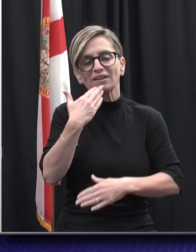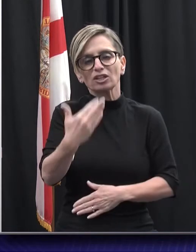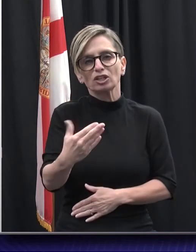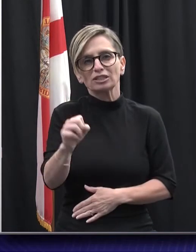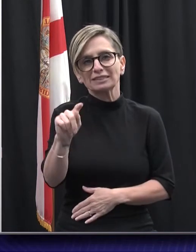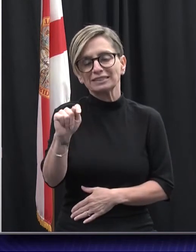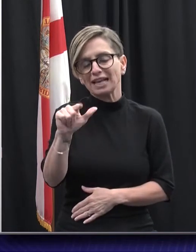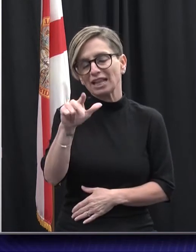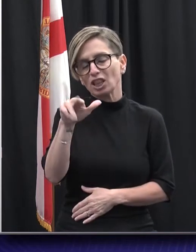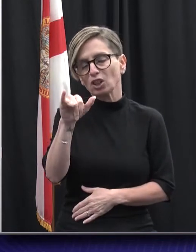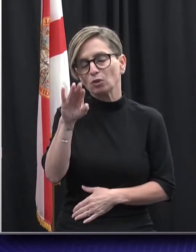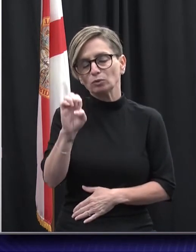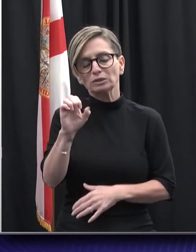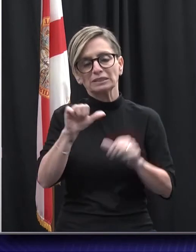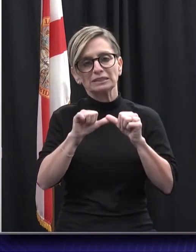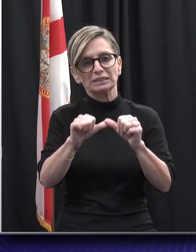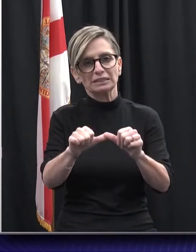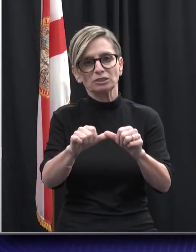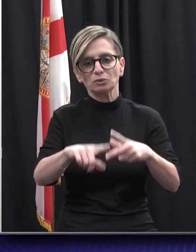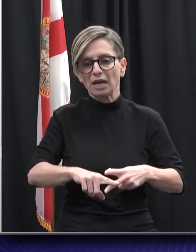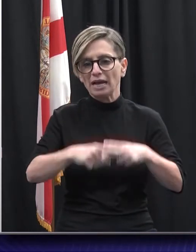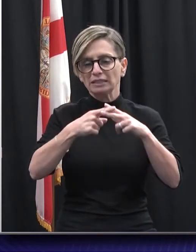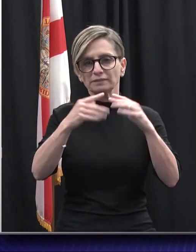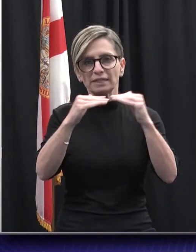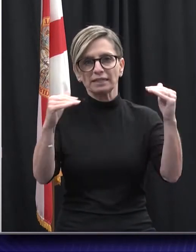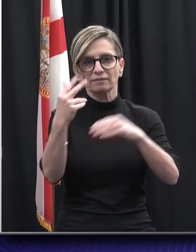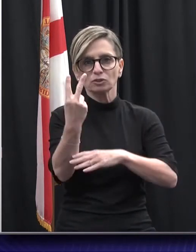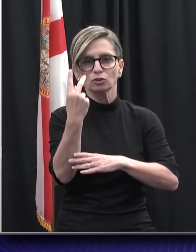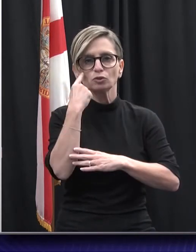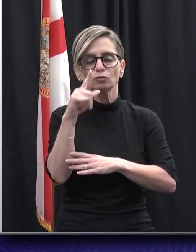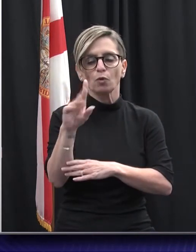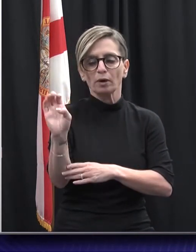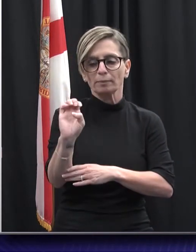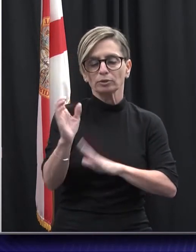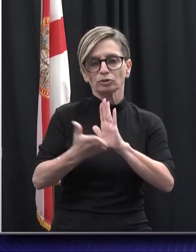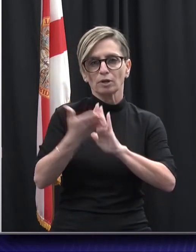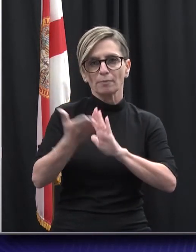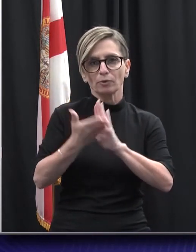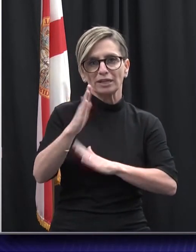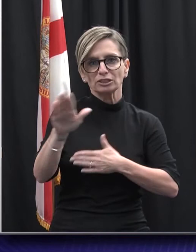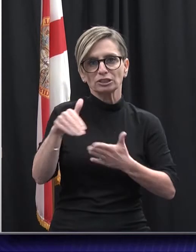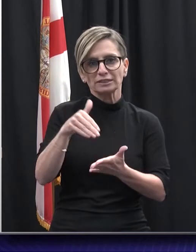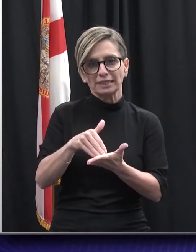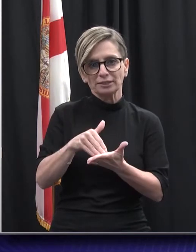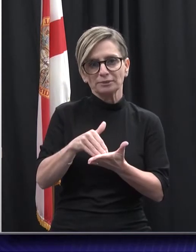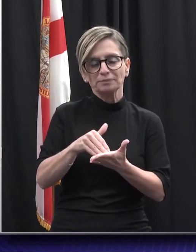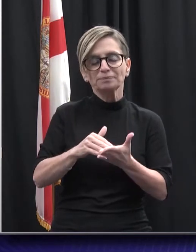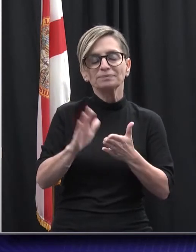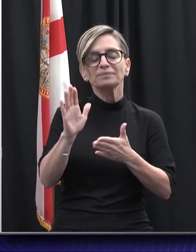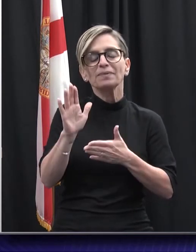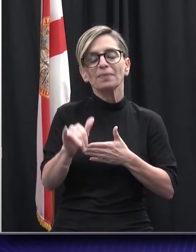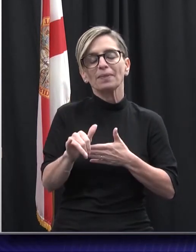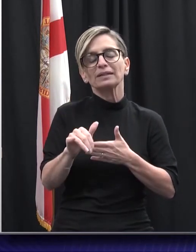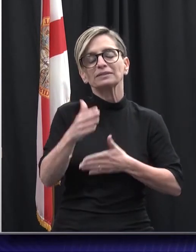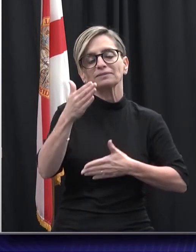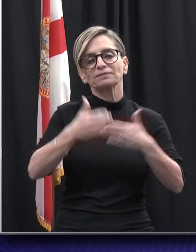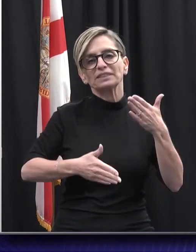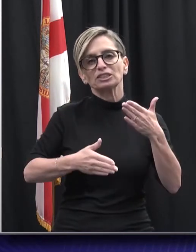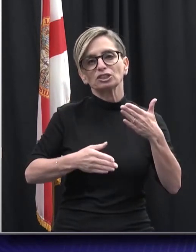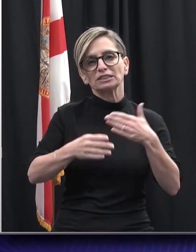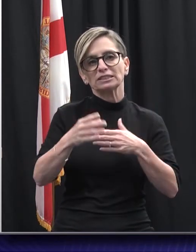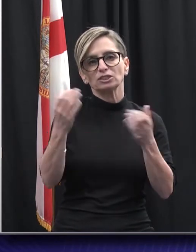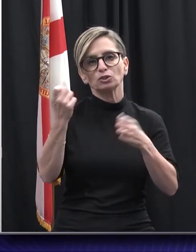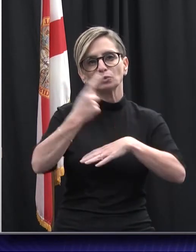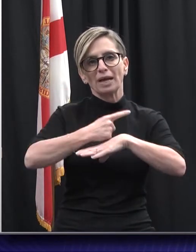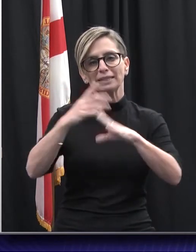to be at an activation level 2 for our Emergency Operations Center, and that completes our briefing for this day. We're happy to answer